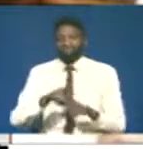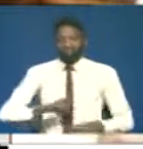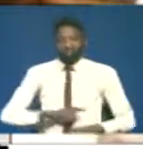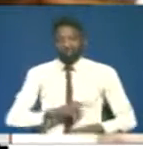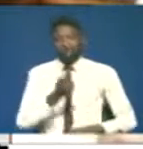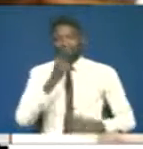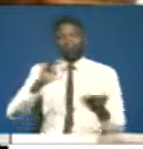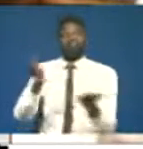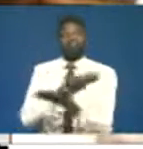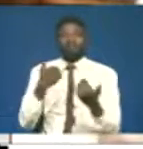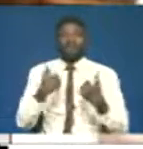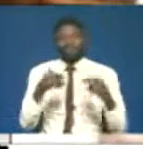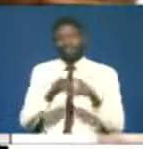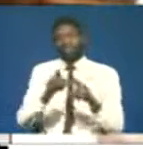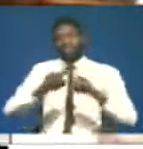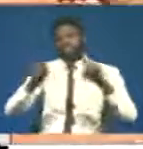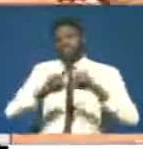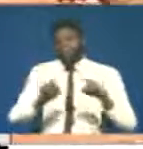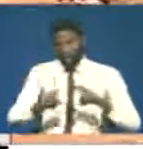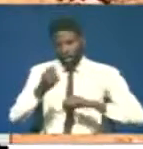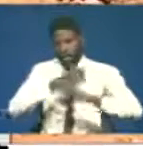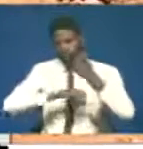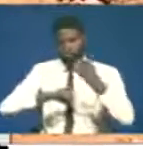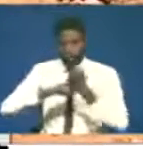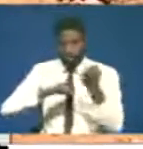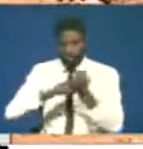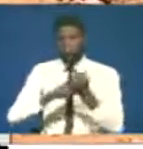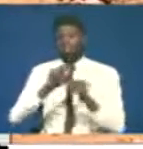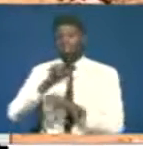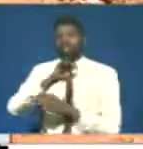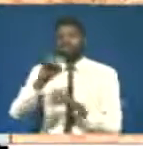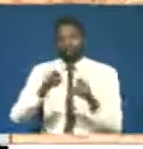actions that other humanitarian partners and the county government is doing. Elvis Otieno, Kurunzi, Mashinani.